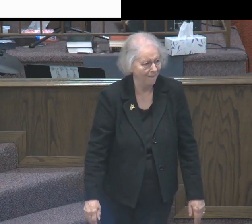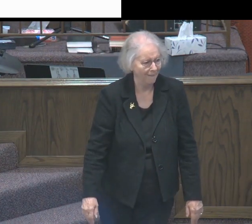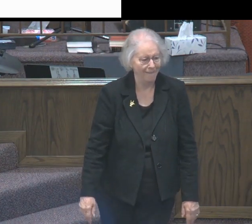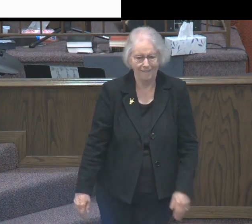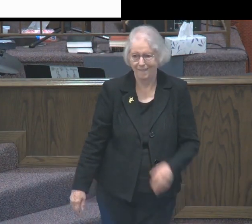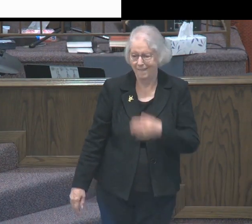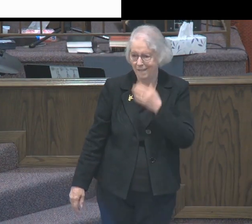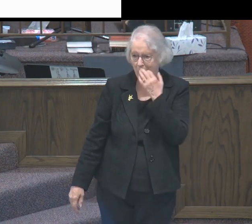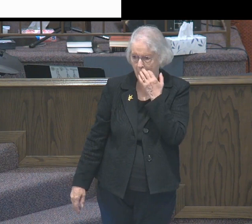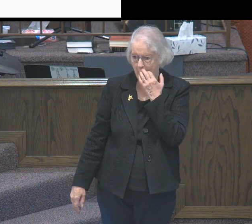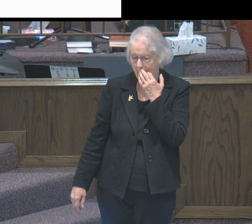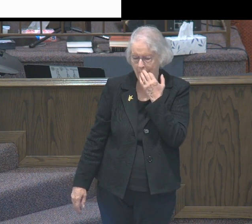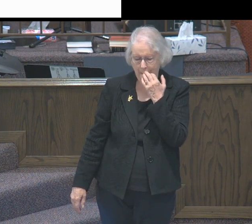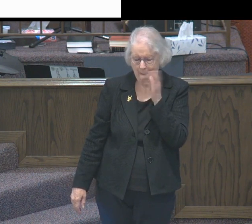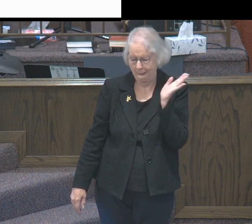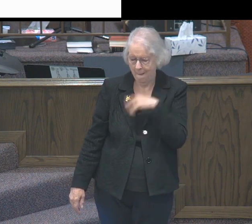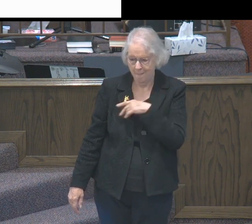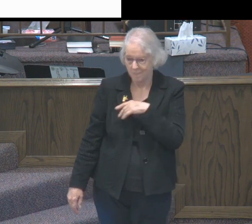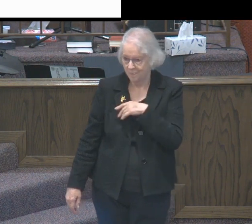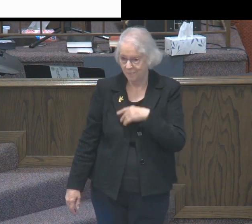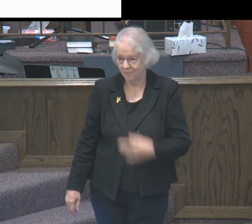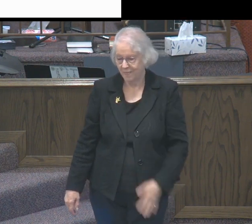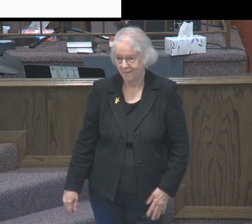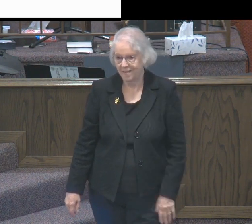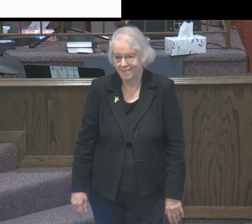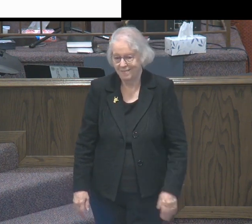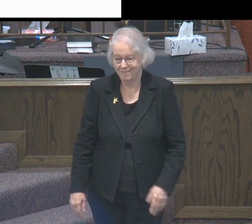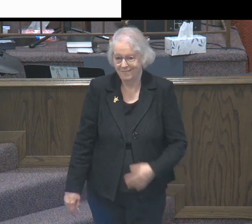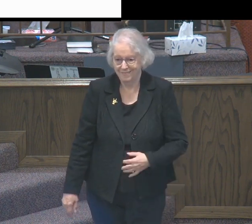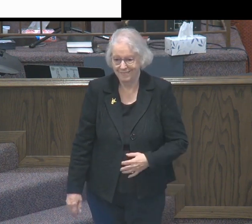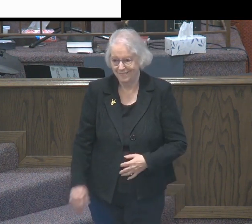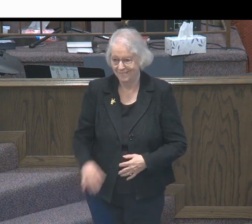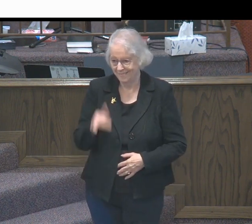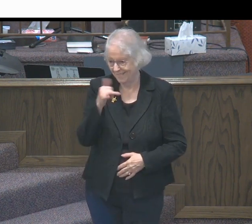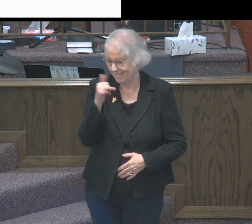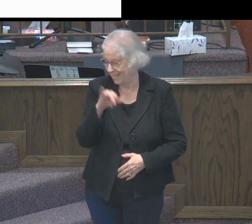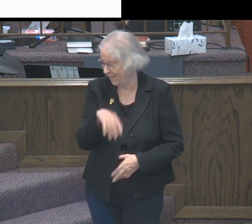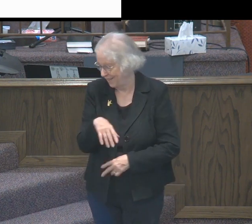something extra, and that was considered work.